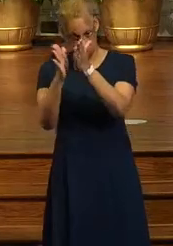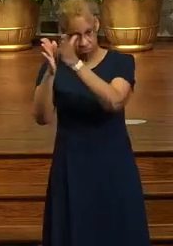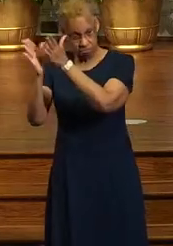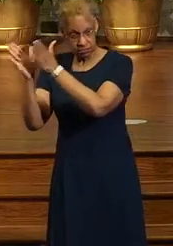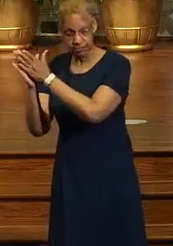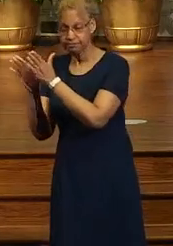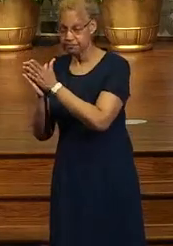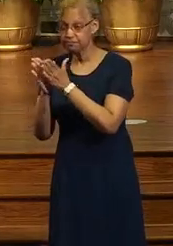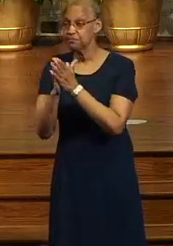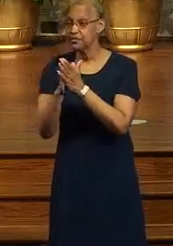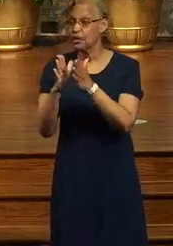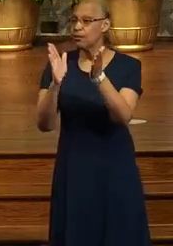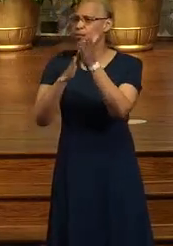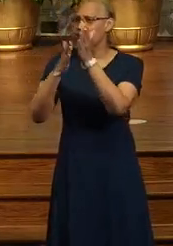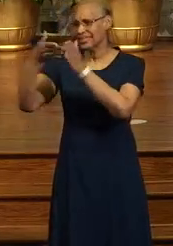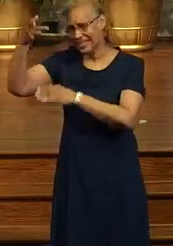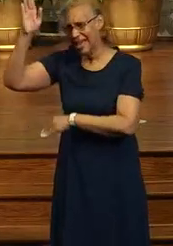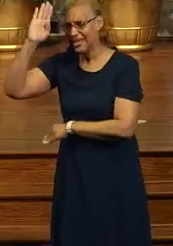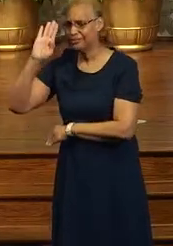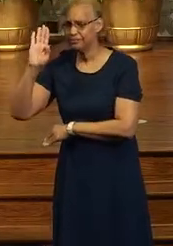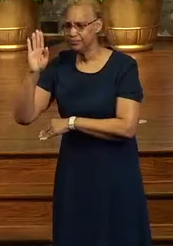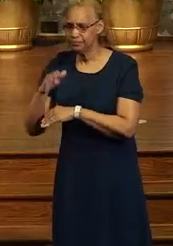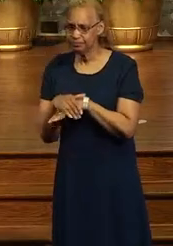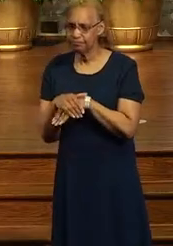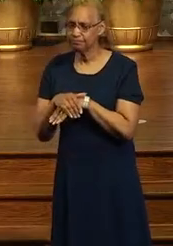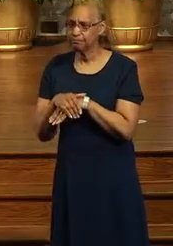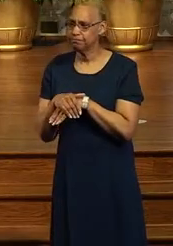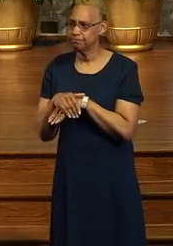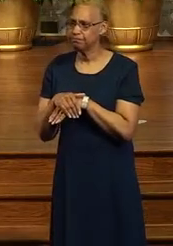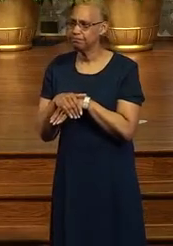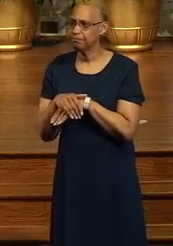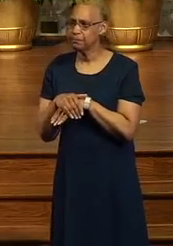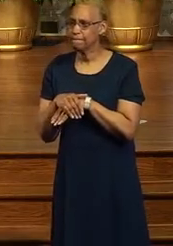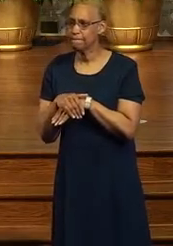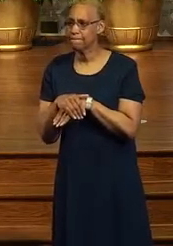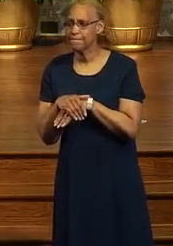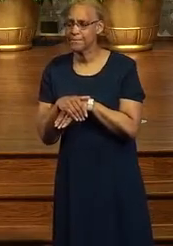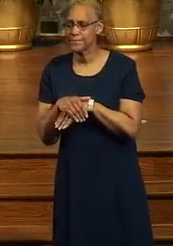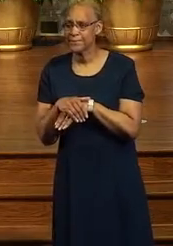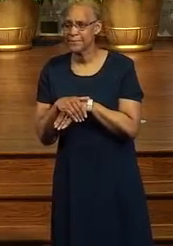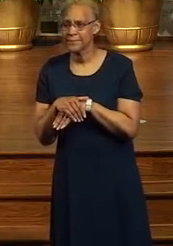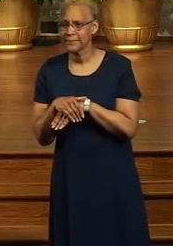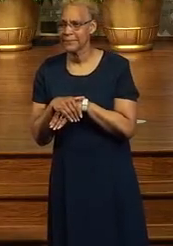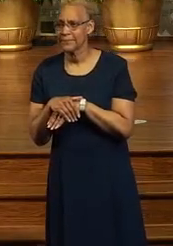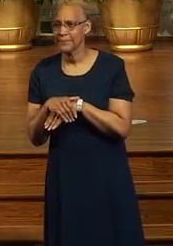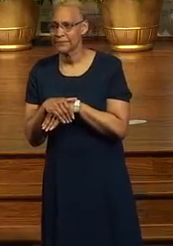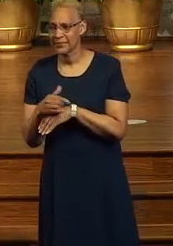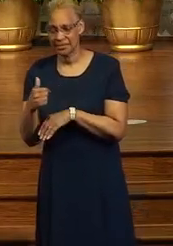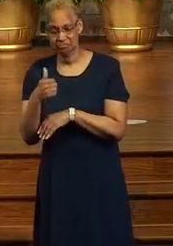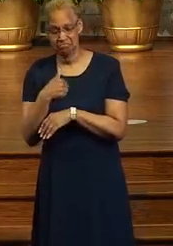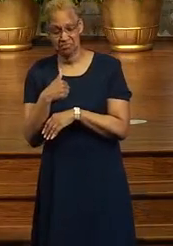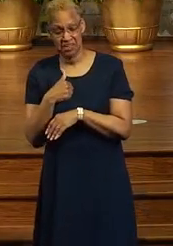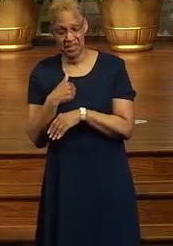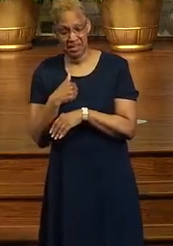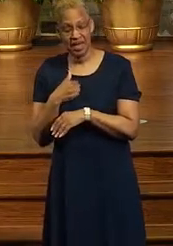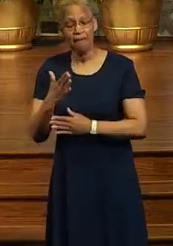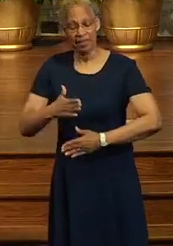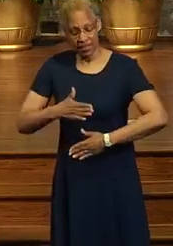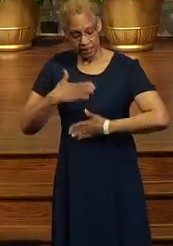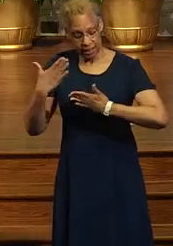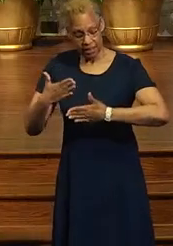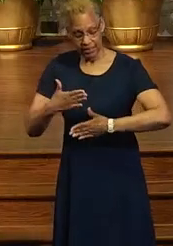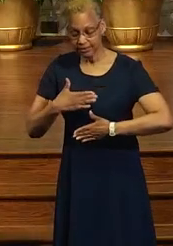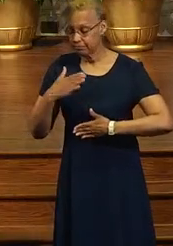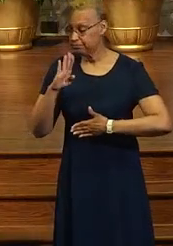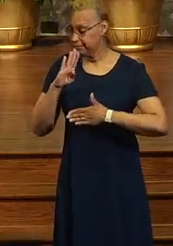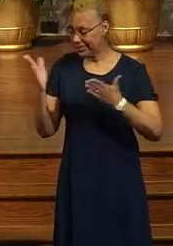Amen. Praise God. Praise His mighty and holy name. I am glad to be here